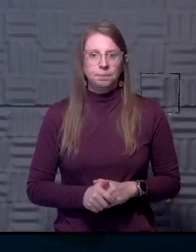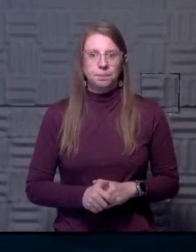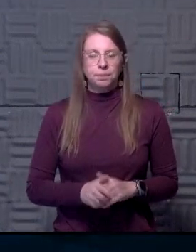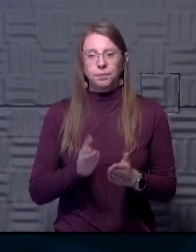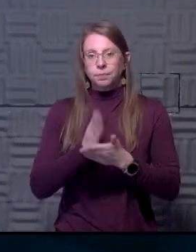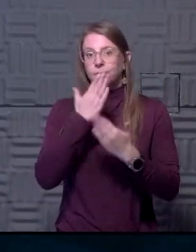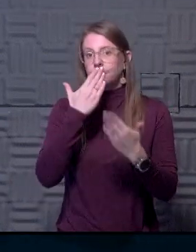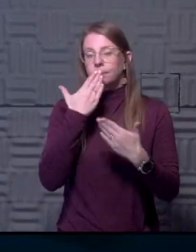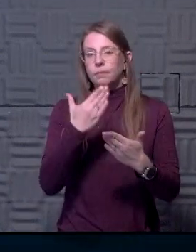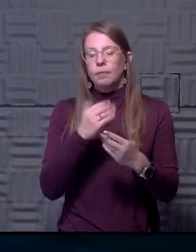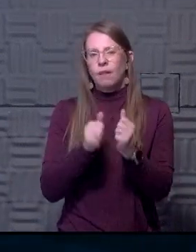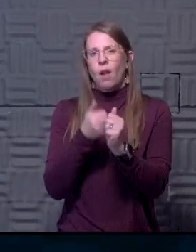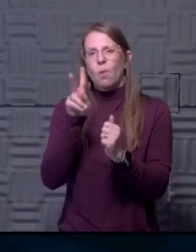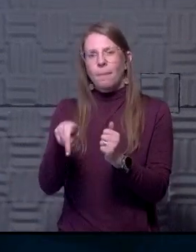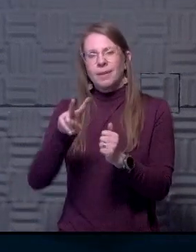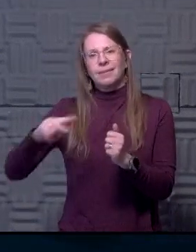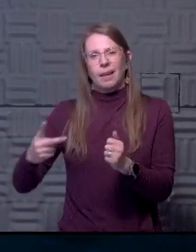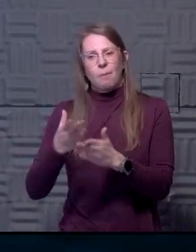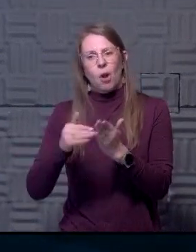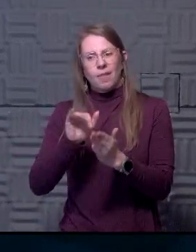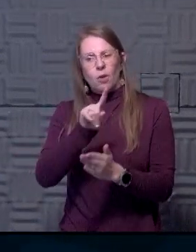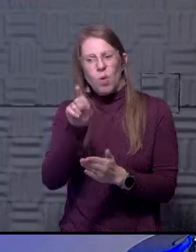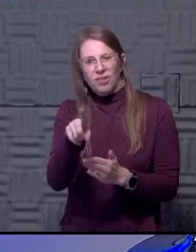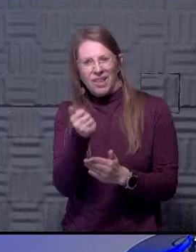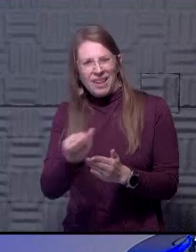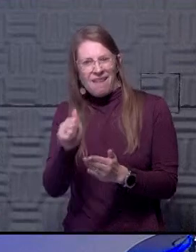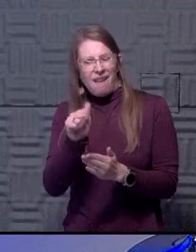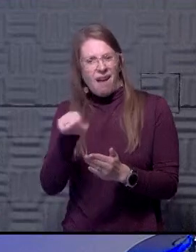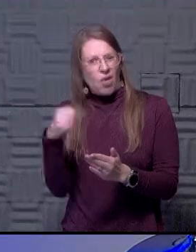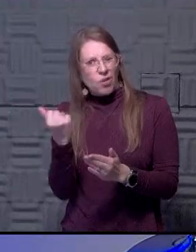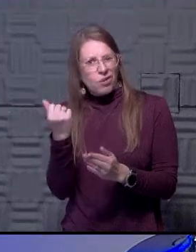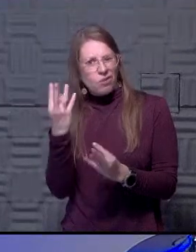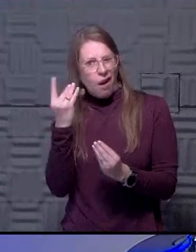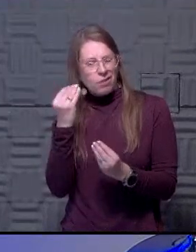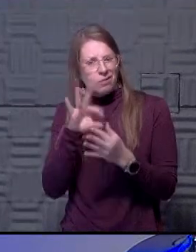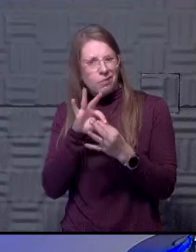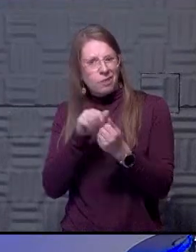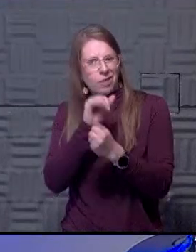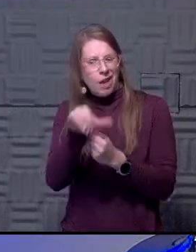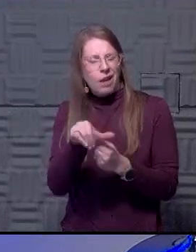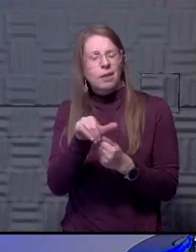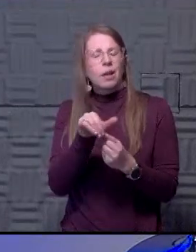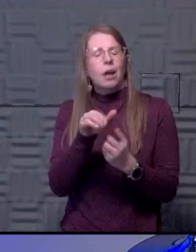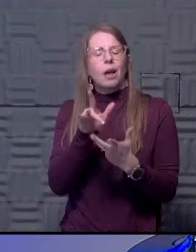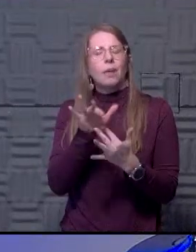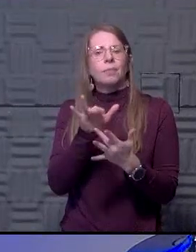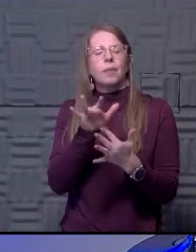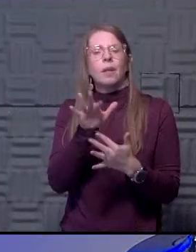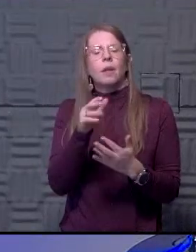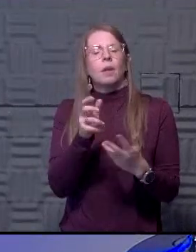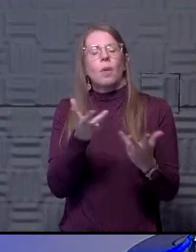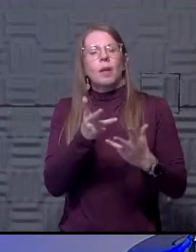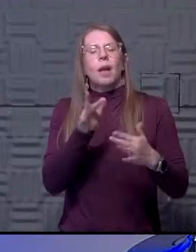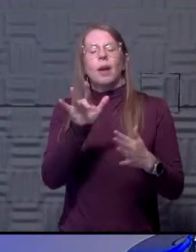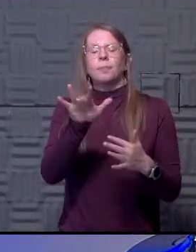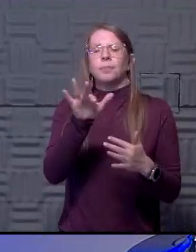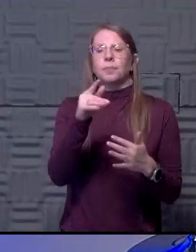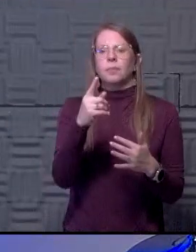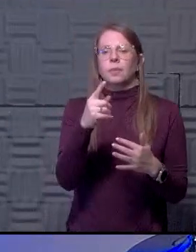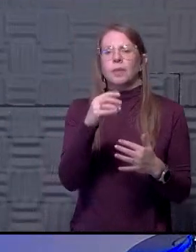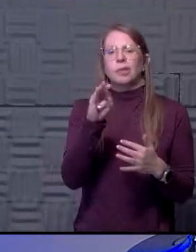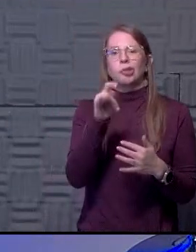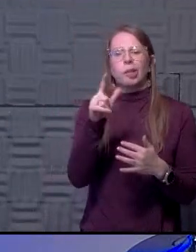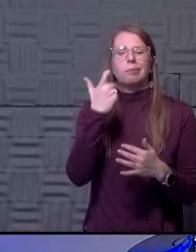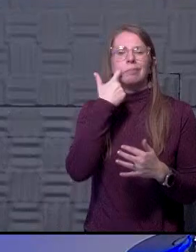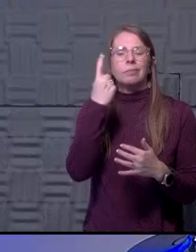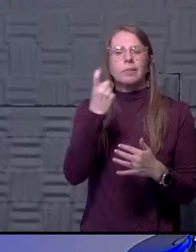right, thank you. And follow up to that second part of that question too. Any other thoughts around that? With regard to, the question that Jill just